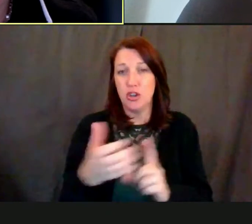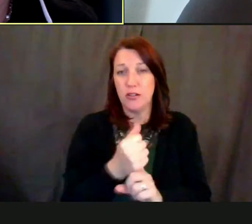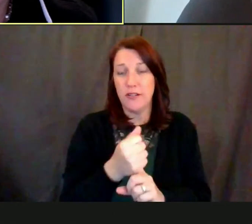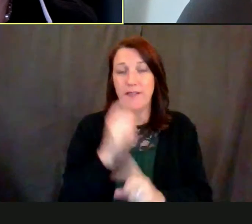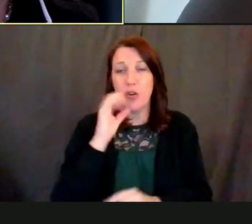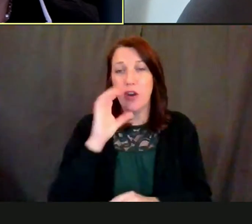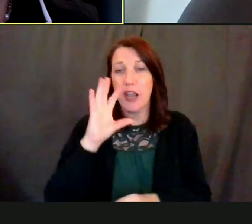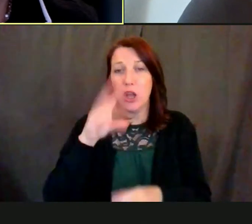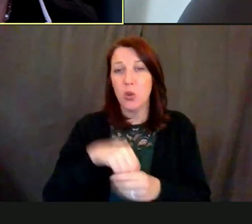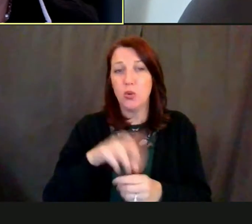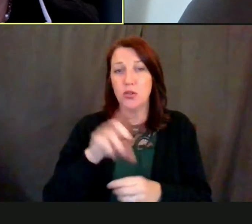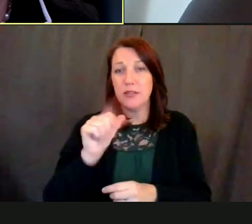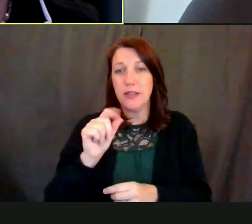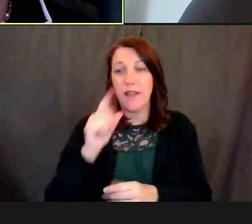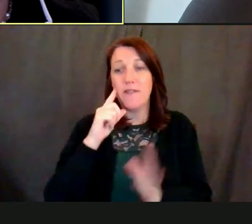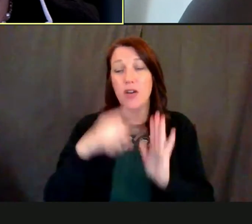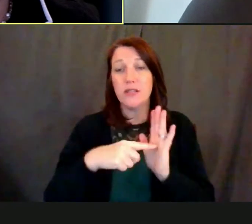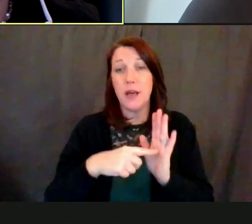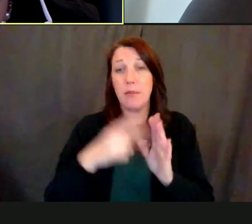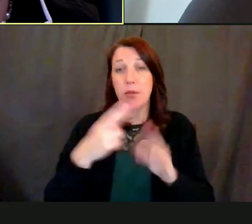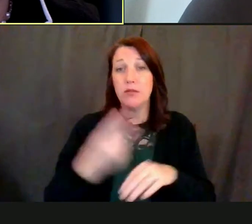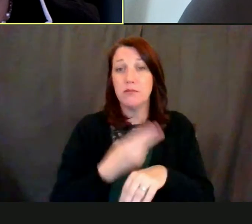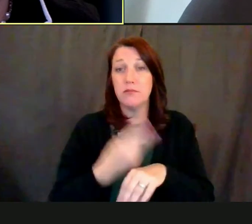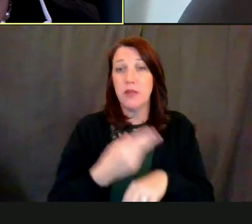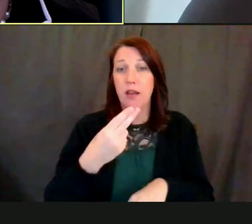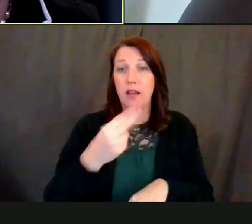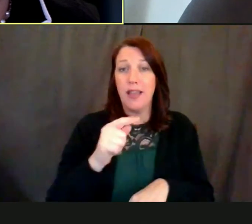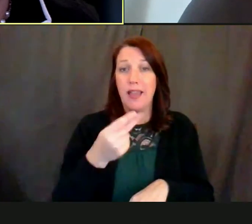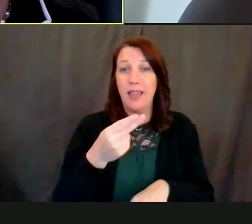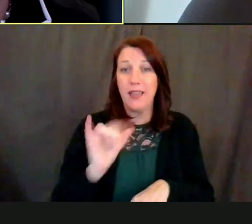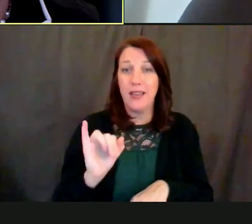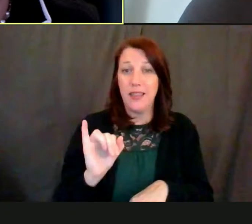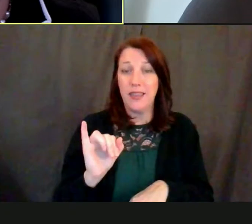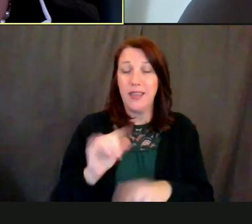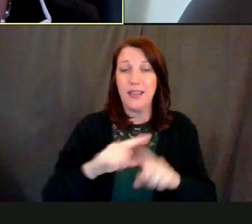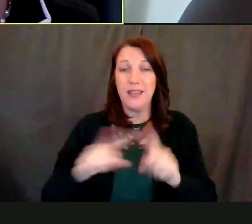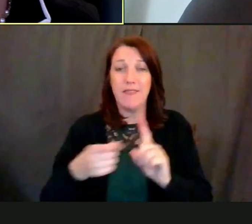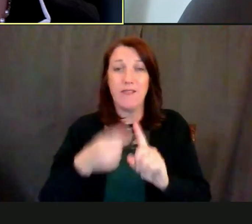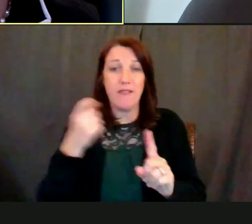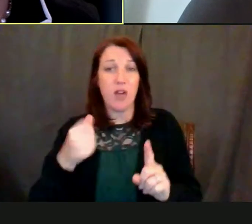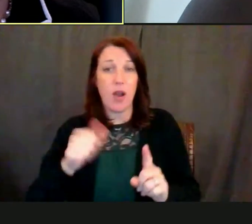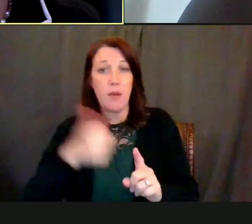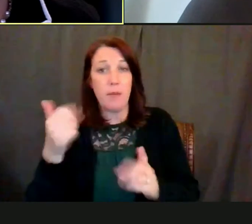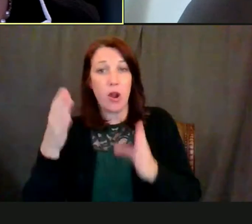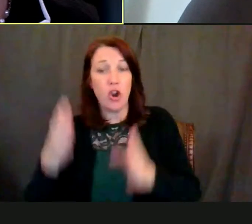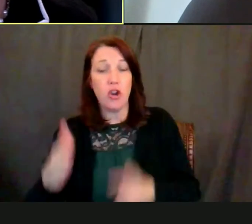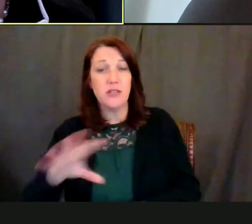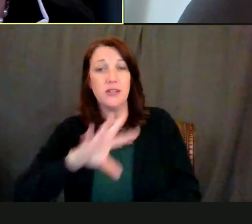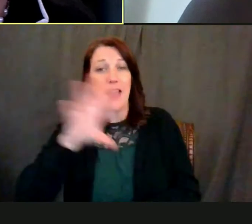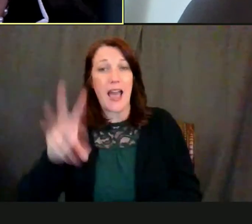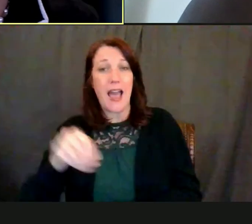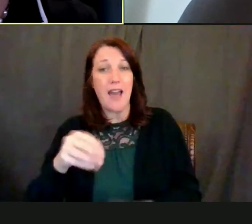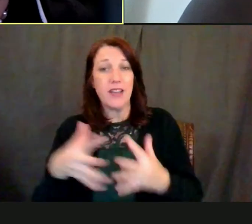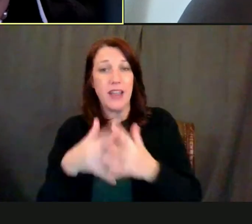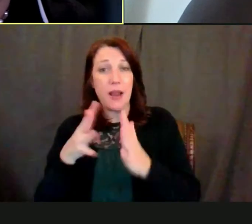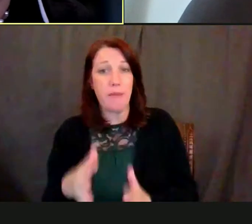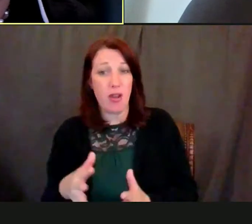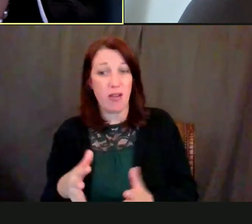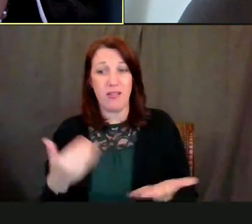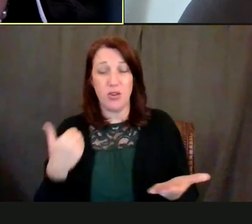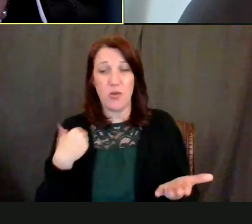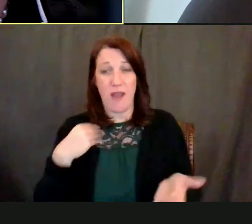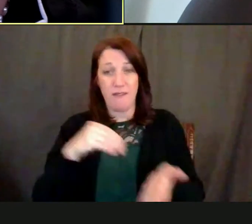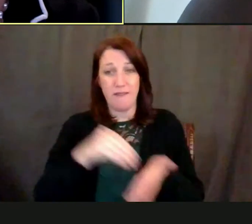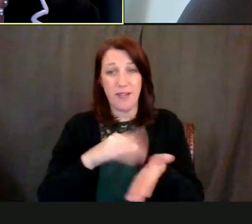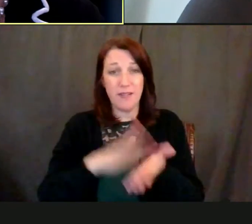an example. Someone from Haiti is different than someone who's African American. Is there a separate section or form to capture this